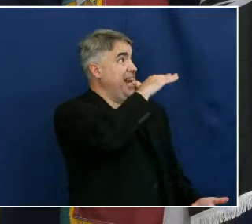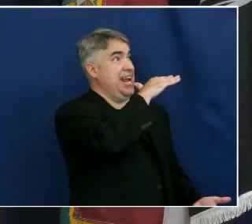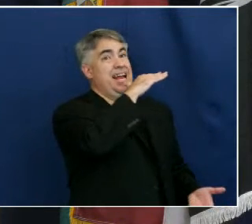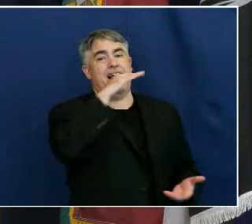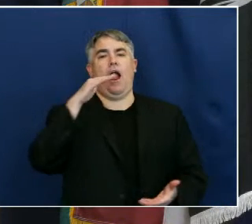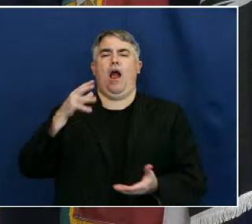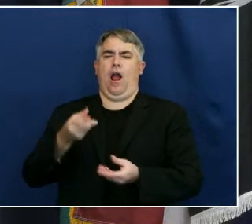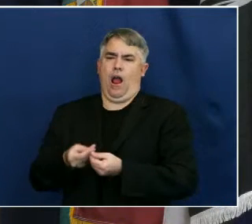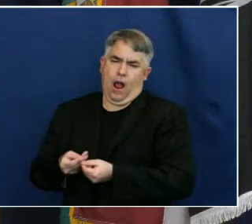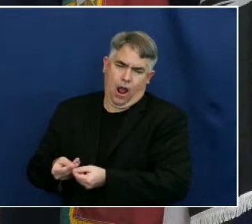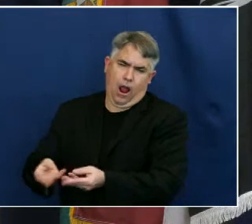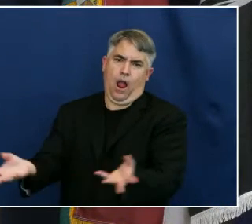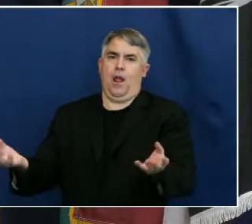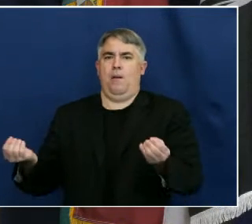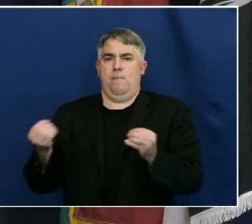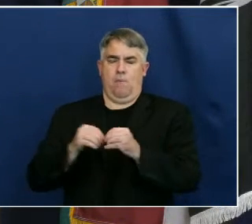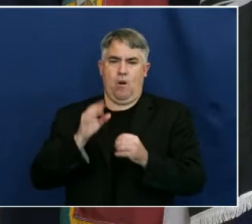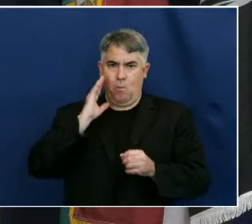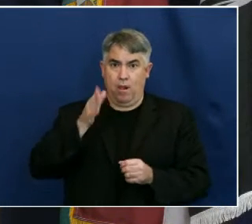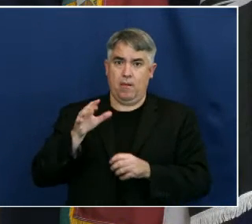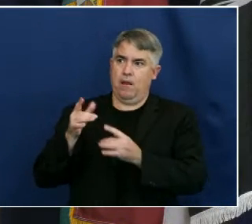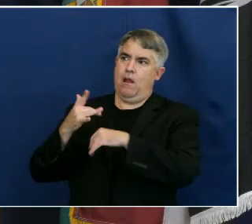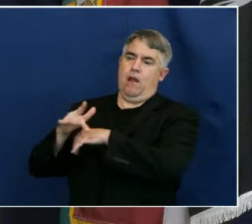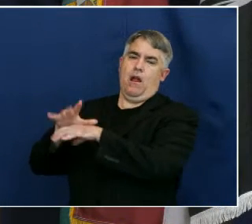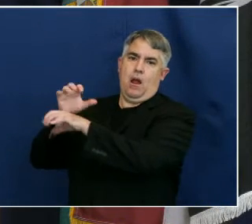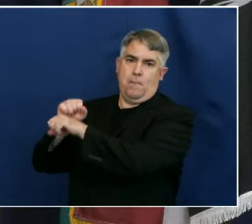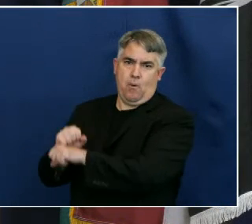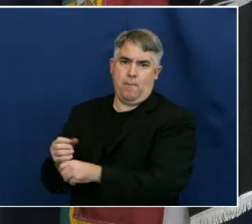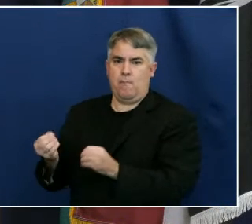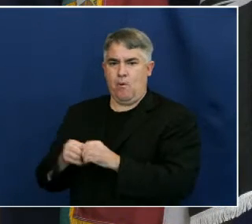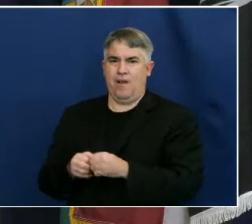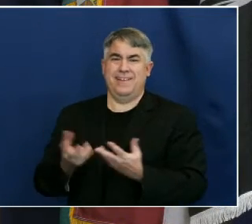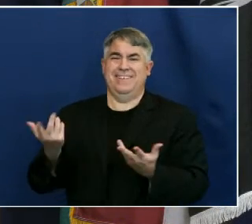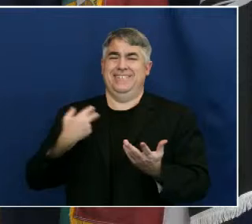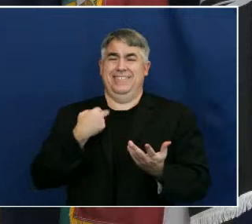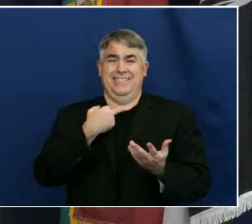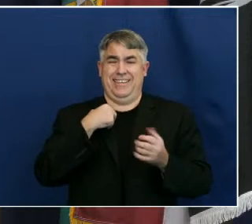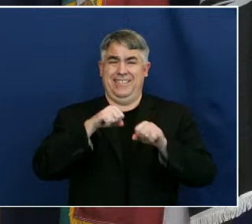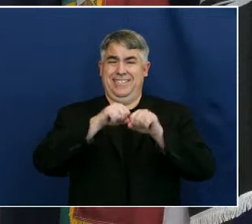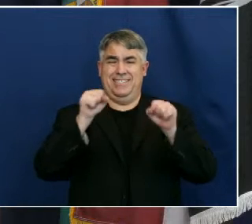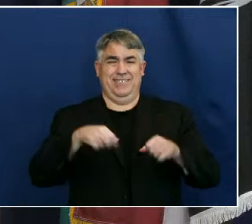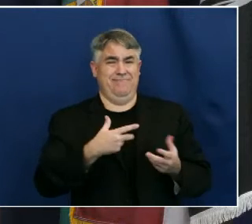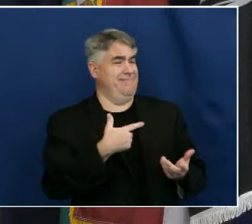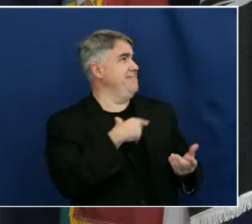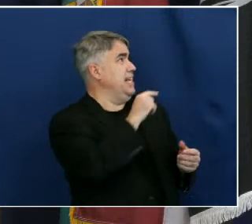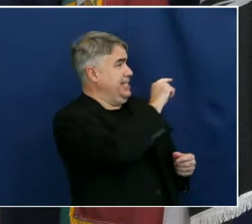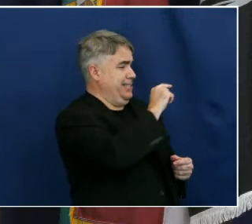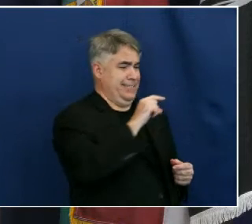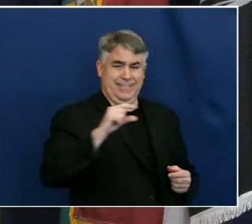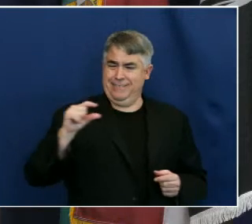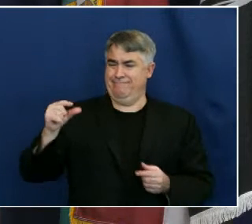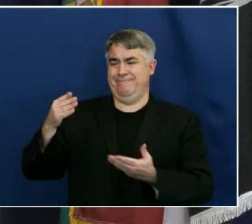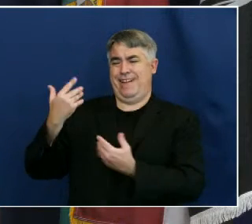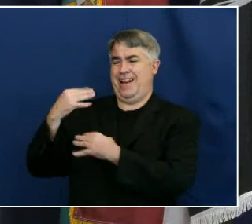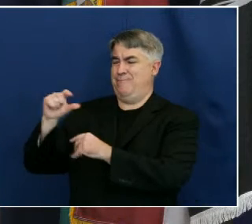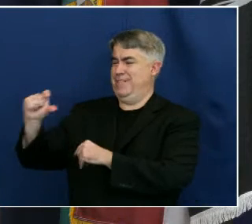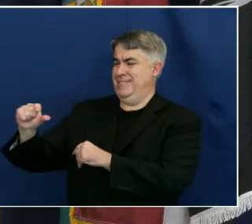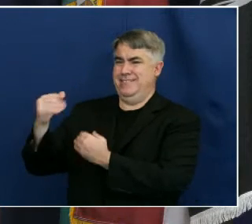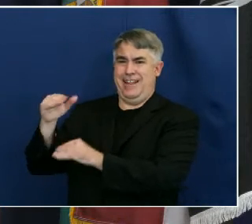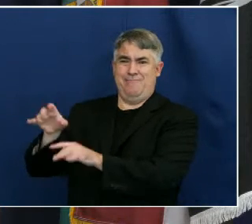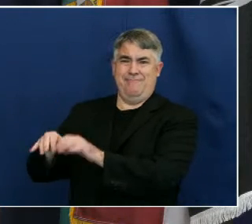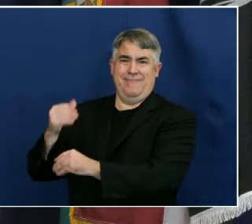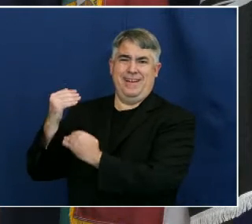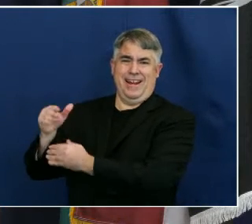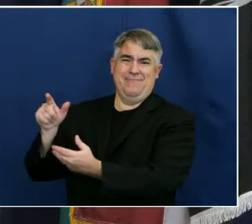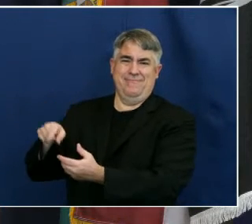and we didn't design the system. This is how it is, and we're going to open up to this group and move forward. And so we just ask for folks' patience as we